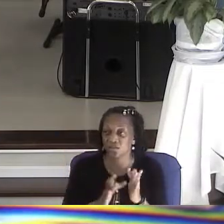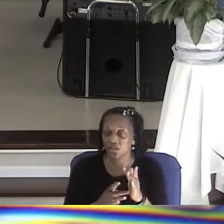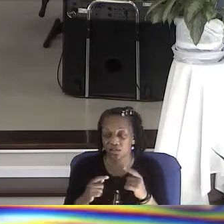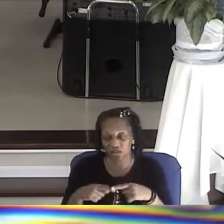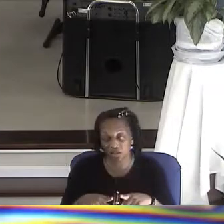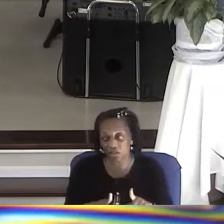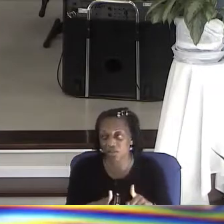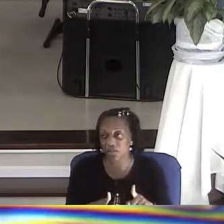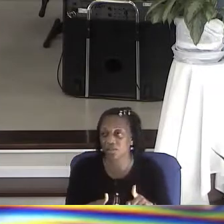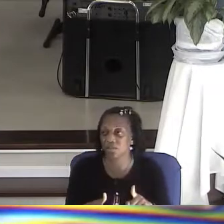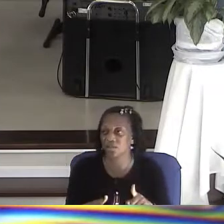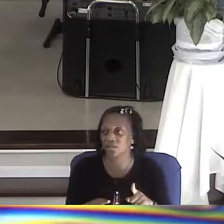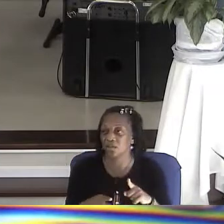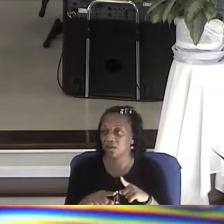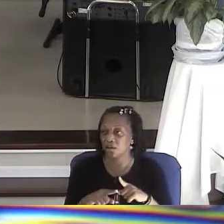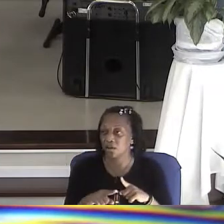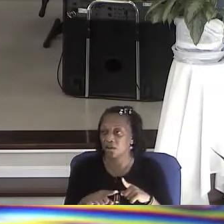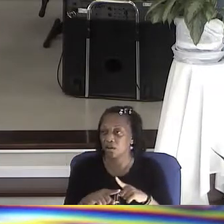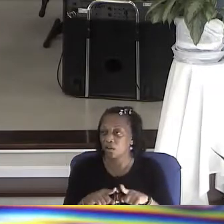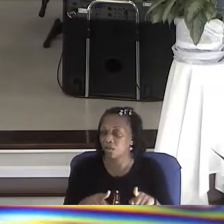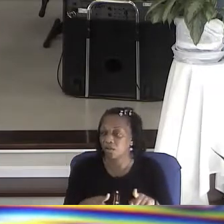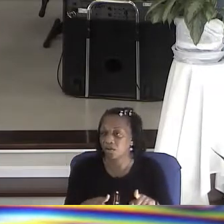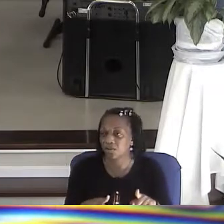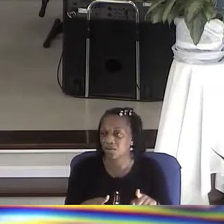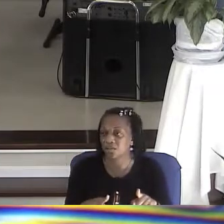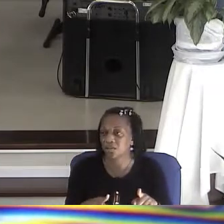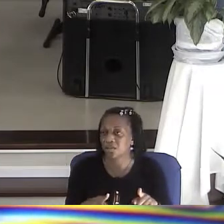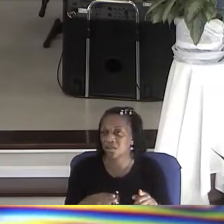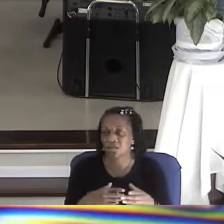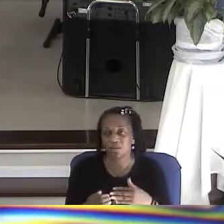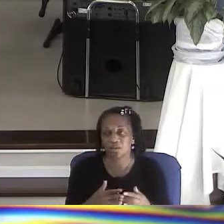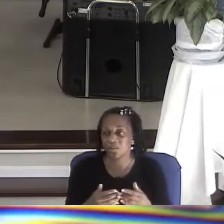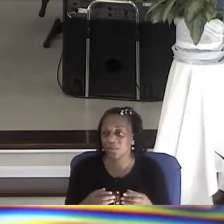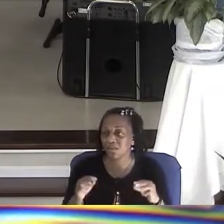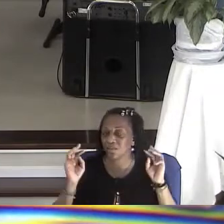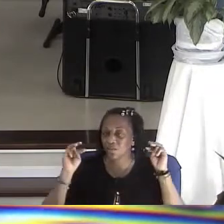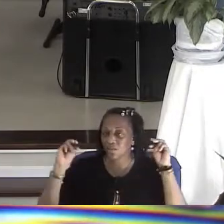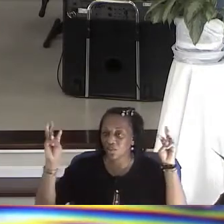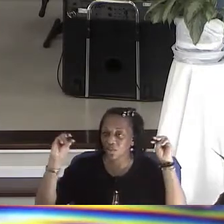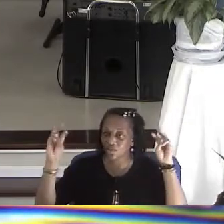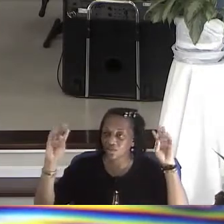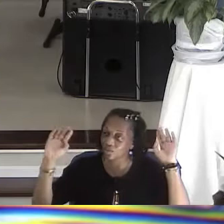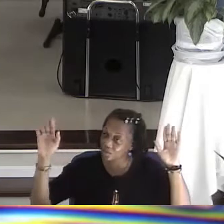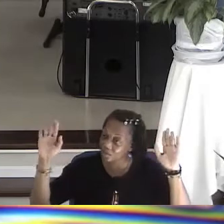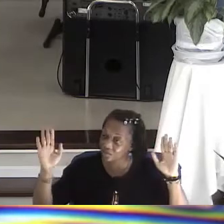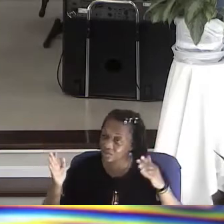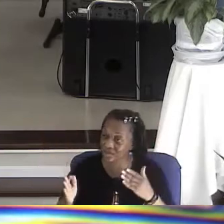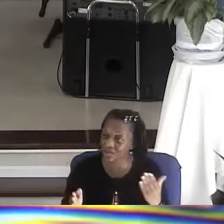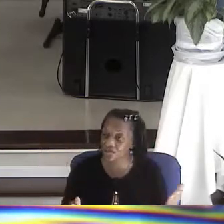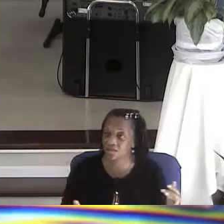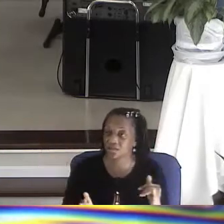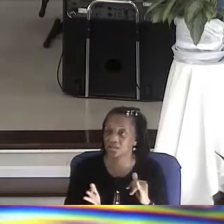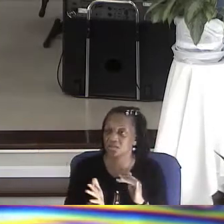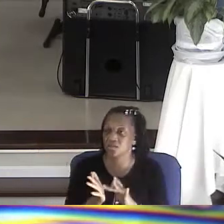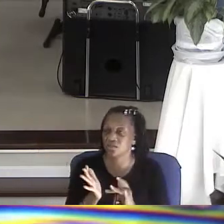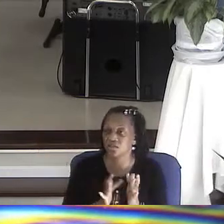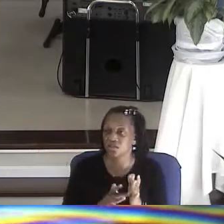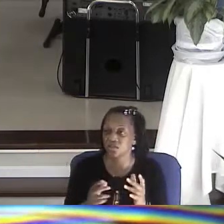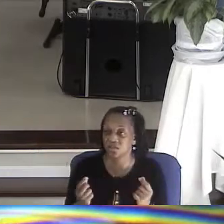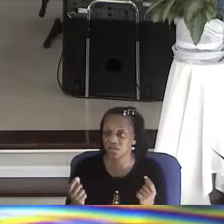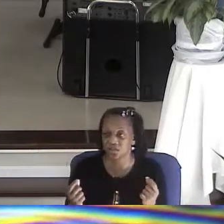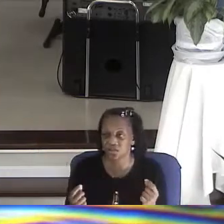But despite all the miraculous signs Jesus had done, most of the people still did not believe him. This